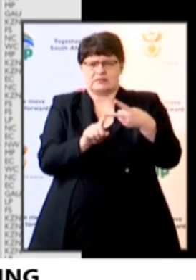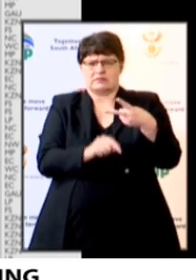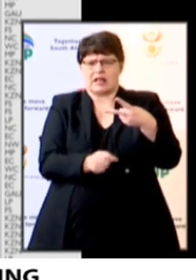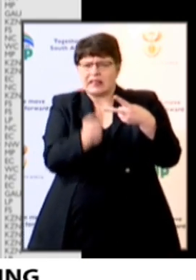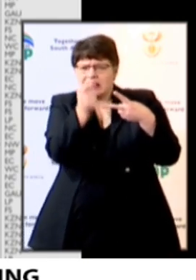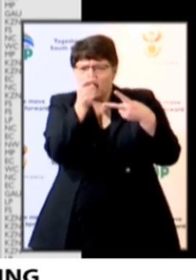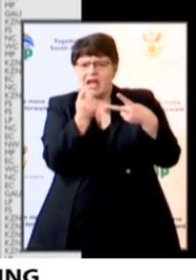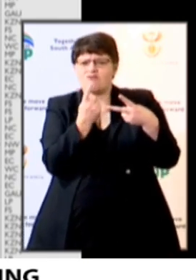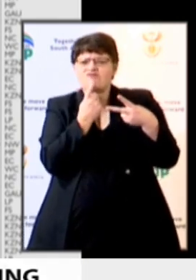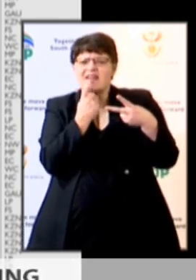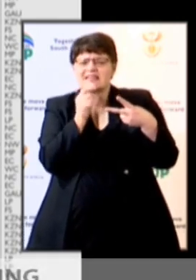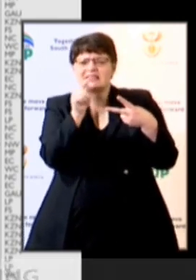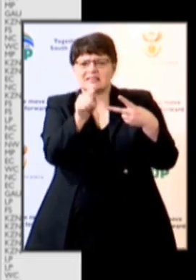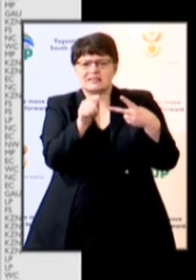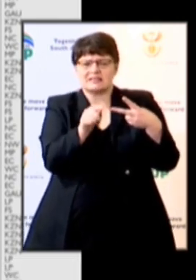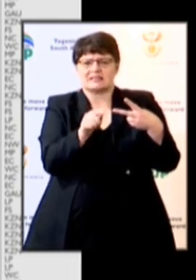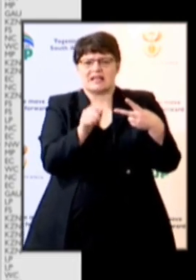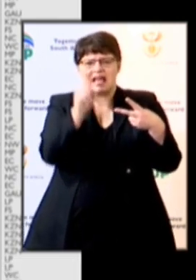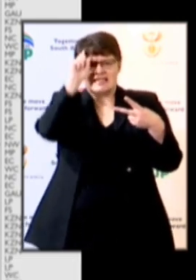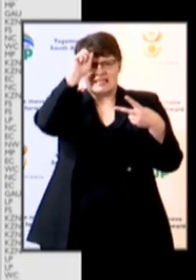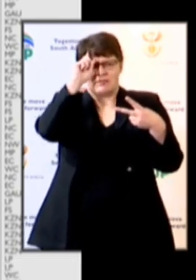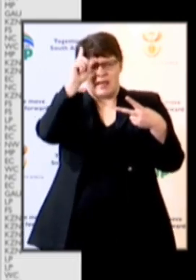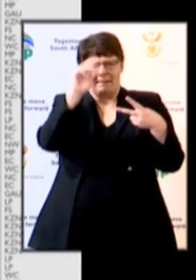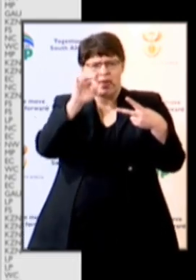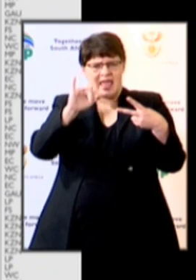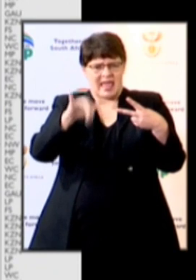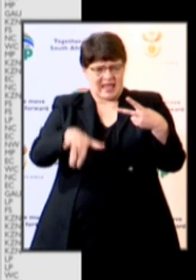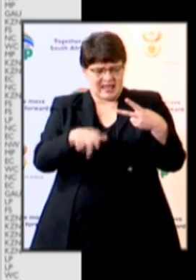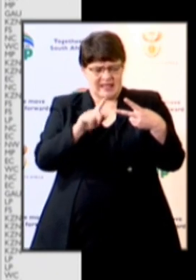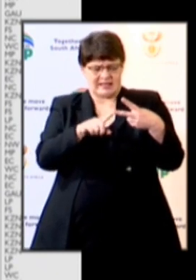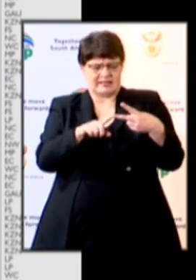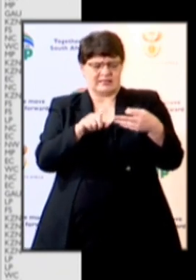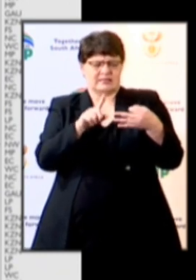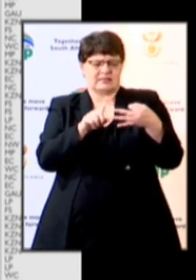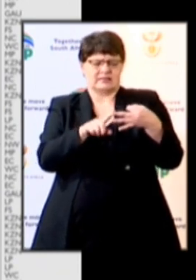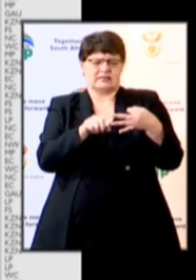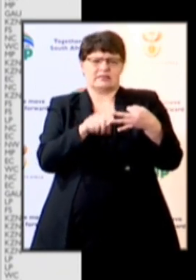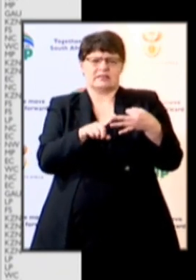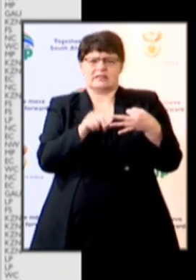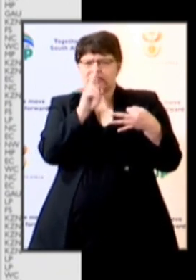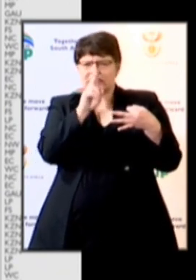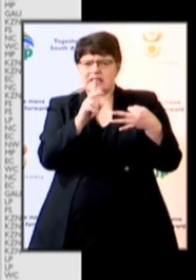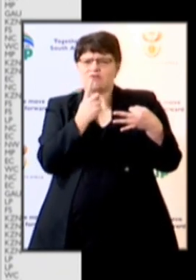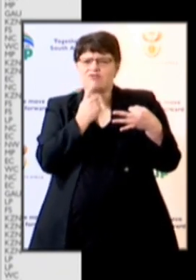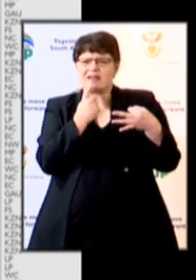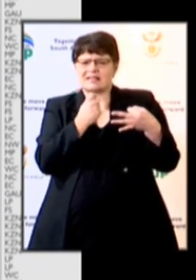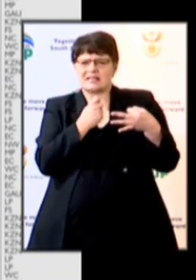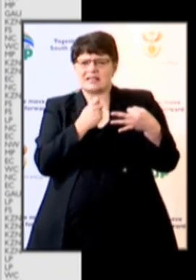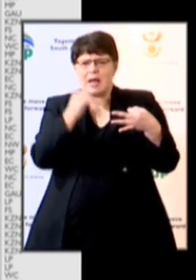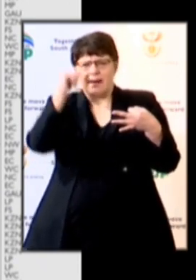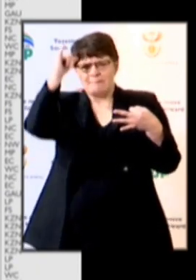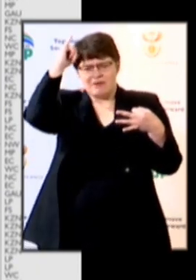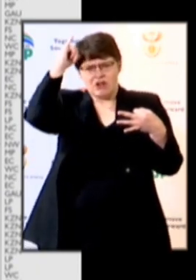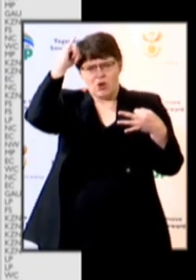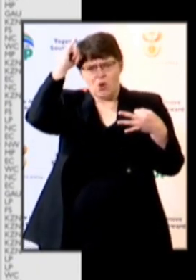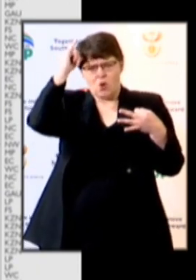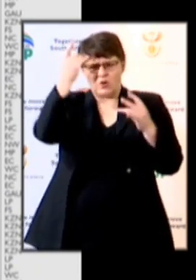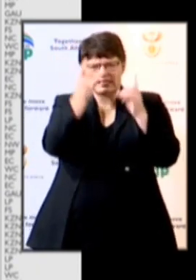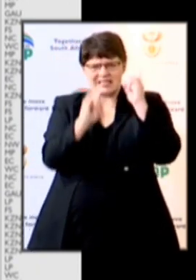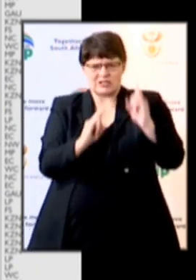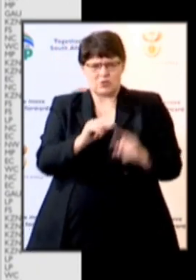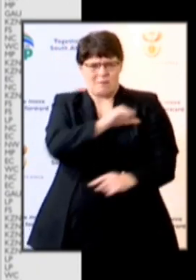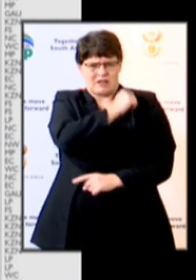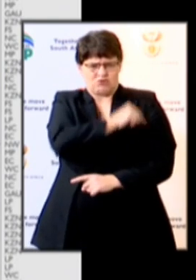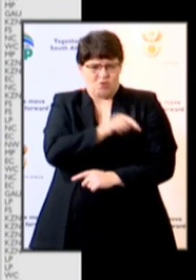little red spot around Nelson Mandela Bay, a little red spot around the Buffalo City